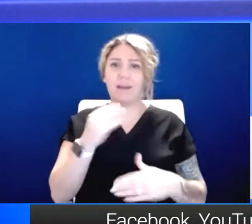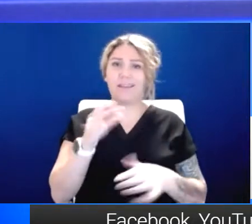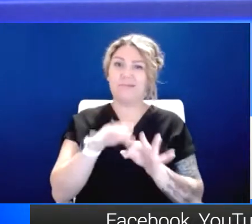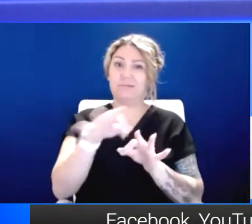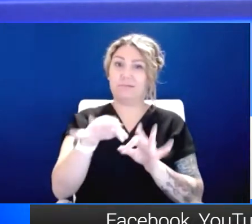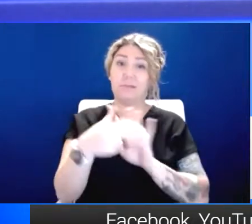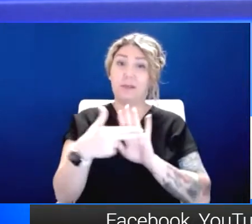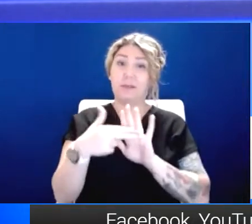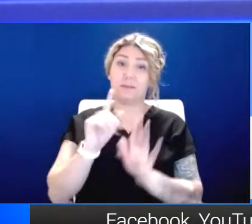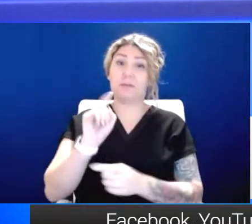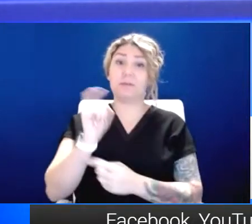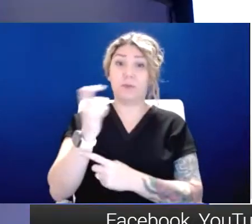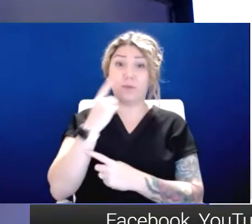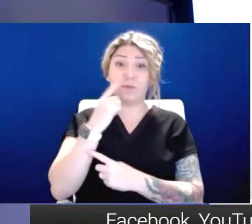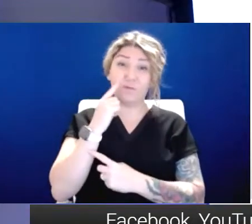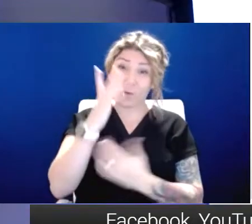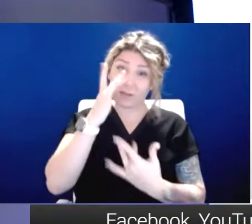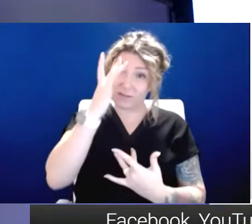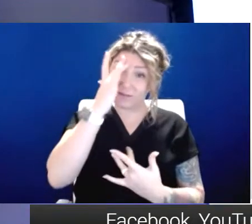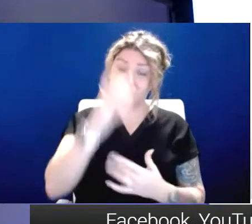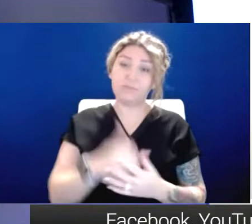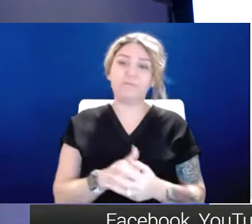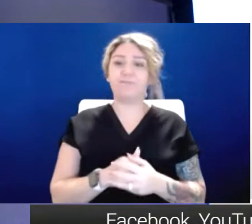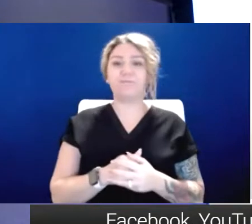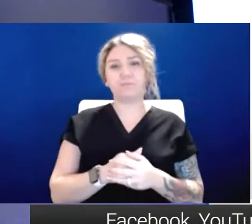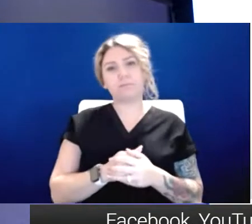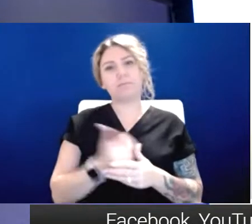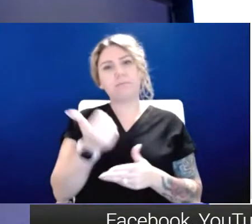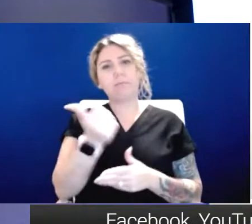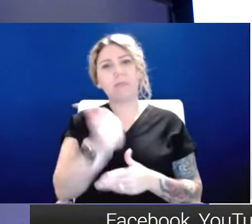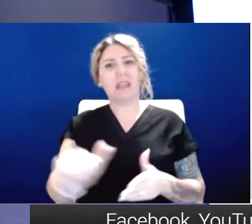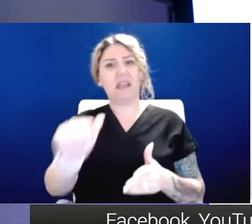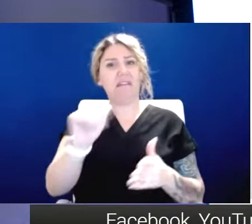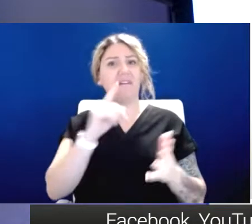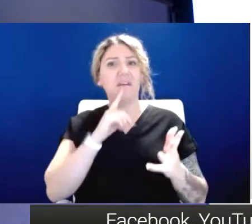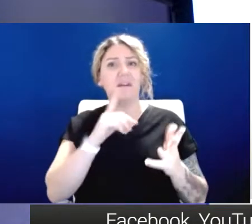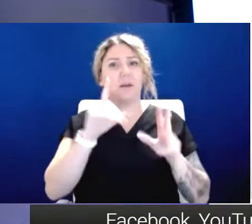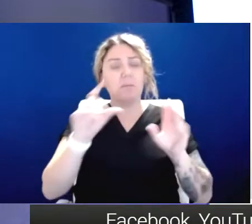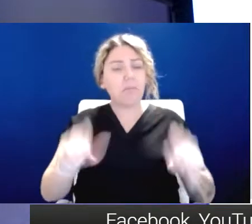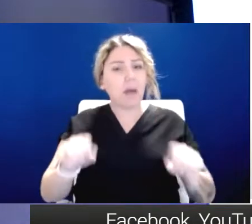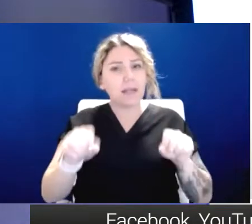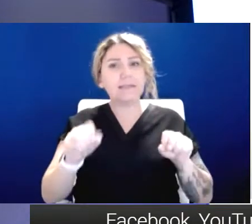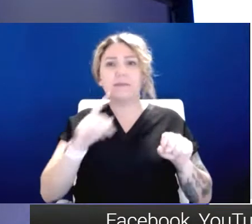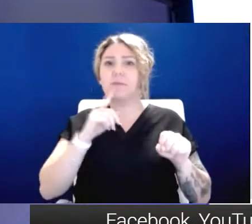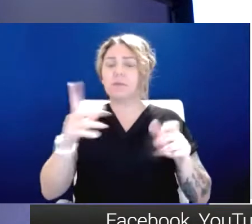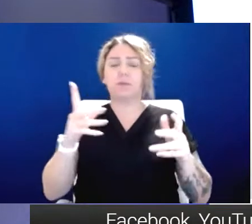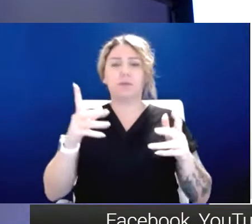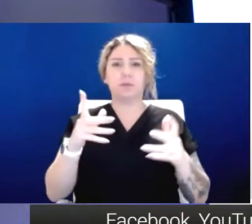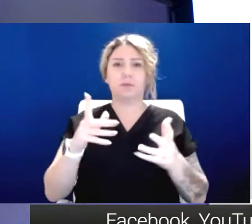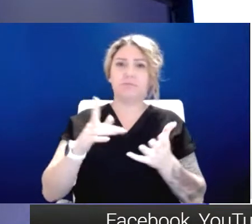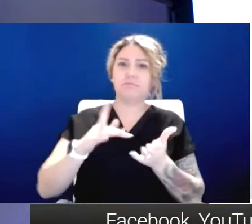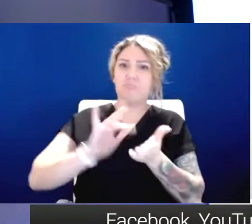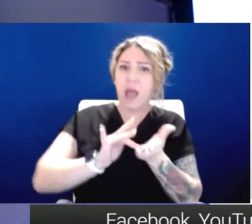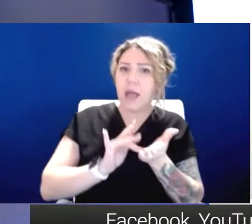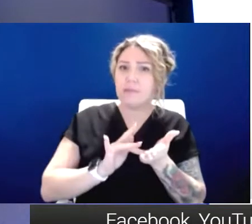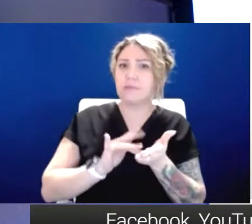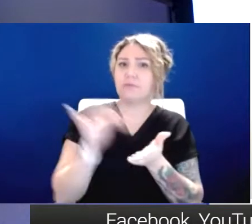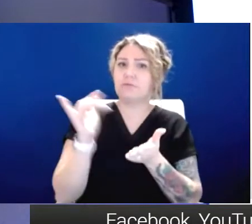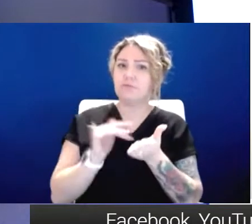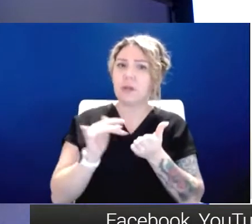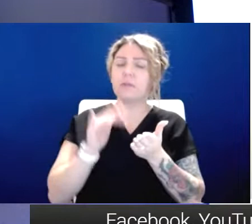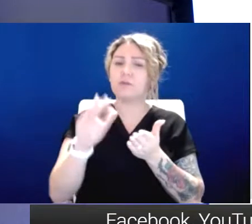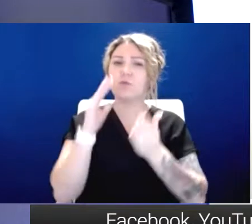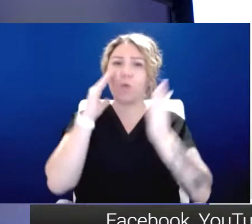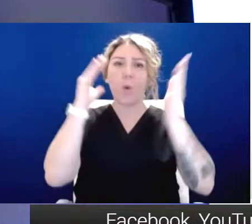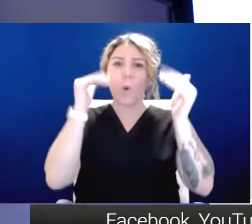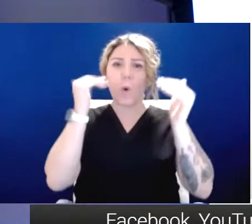diagnosis of Parkinson's disease. Well, let's talk about any breakthroughs that might be on the horizons and treatments. We're going to talk about trials in just a moment, but what is your hope for the future?